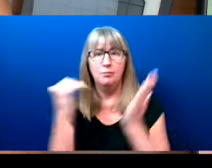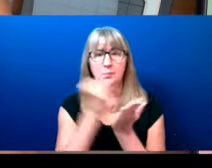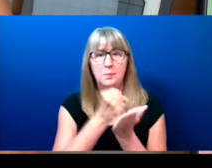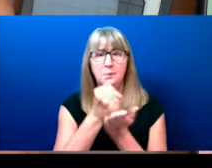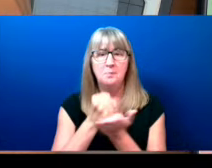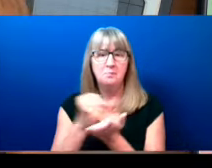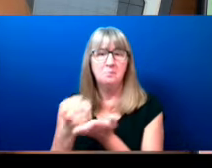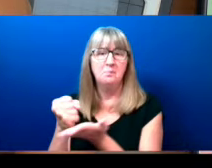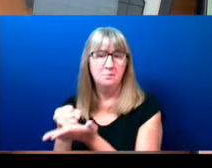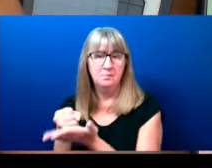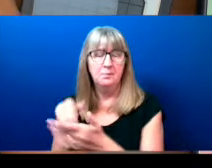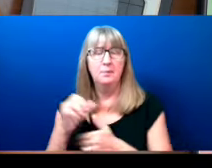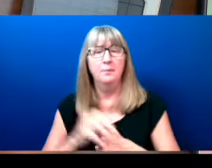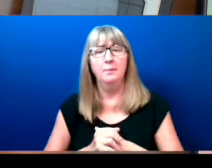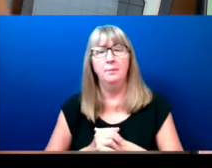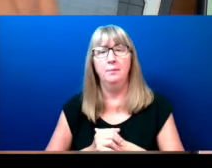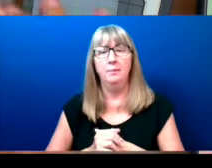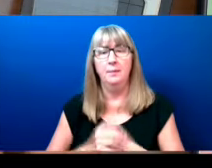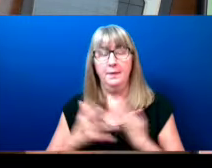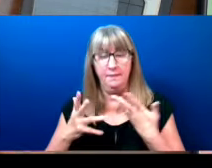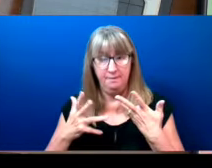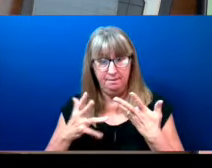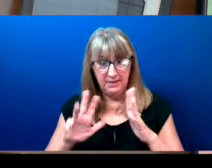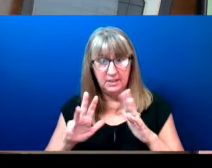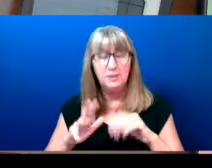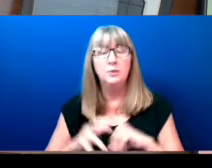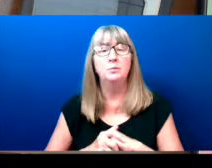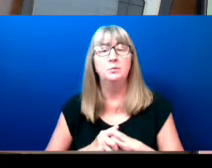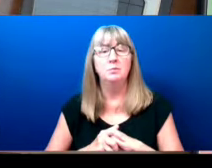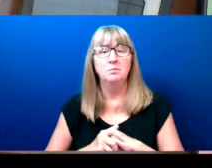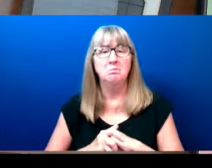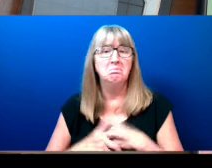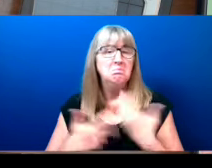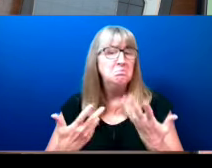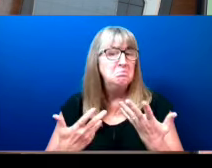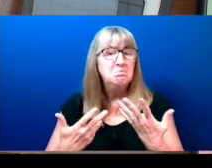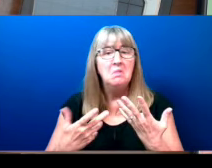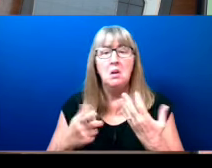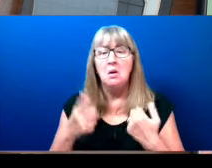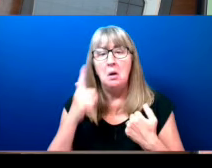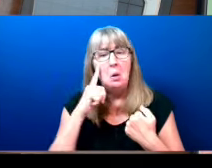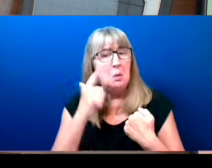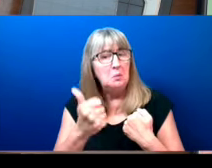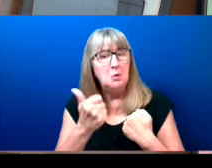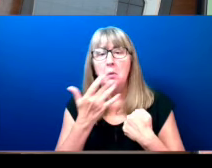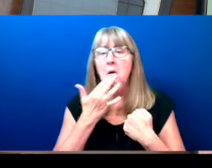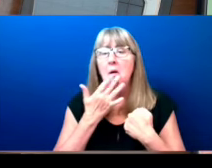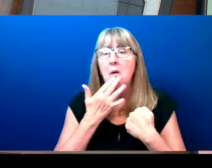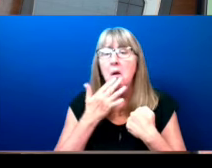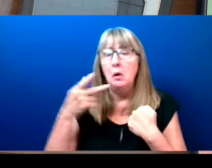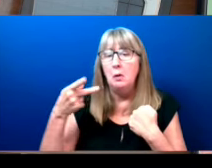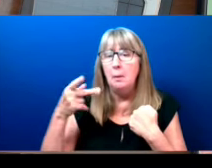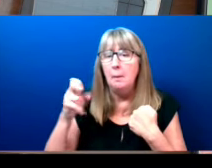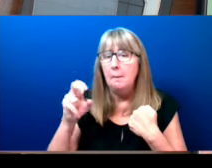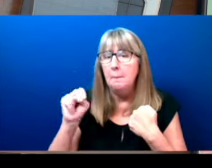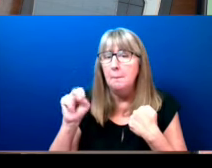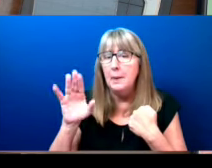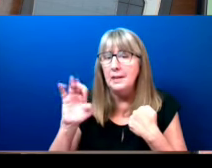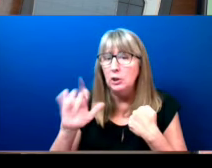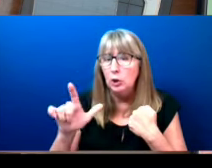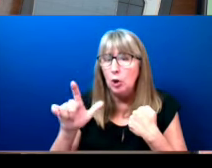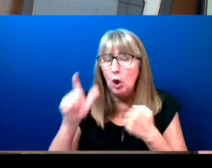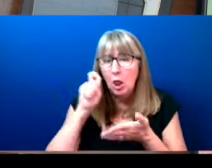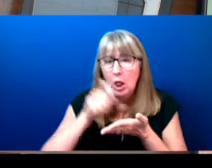you can see. Just repeated those. Then you can use colored